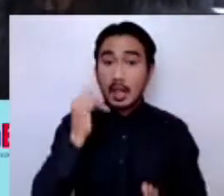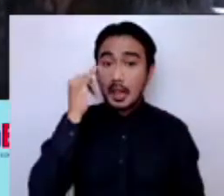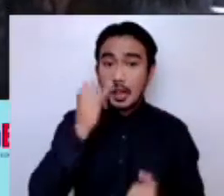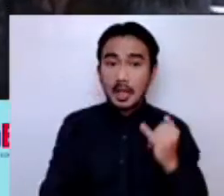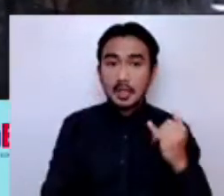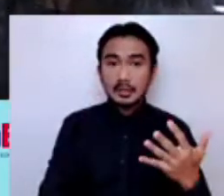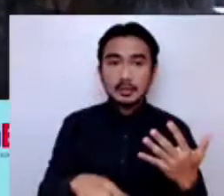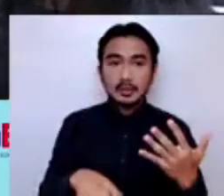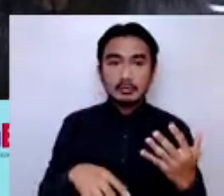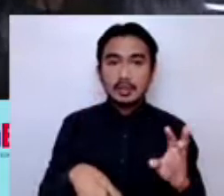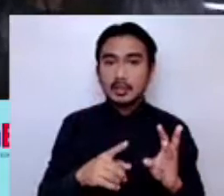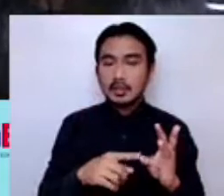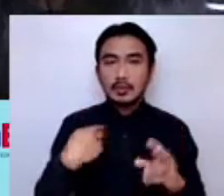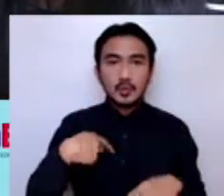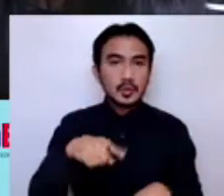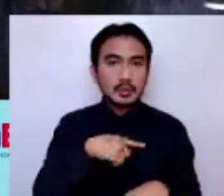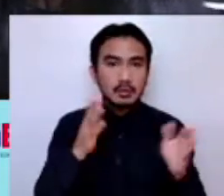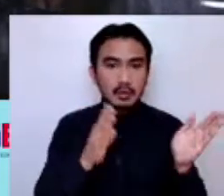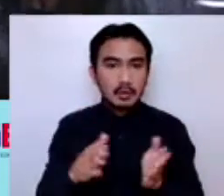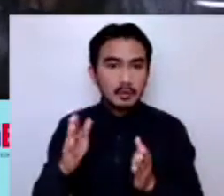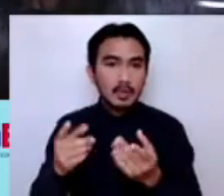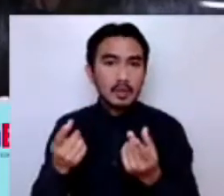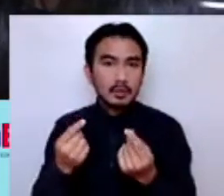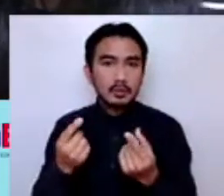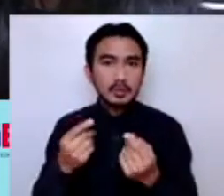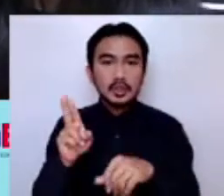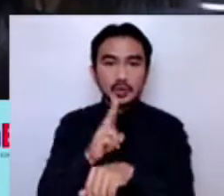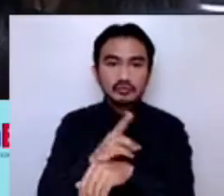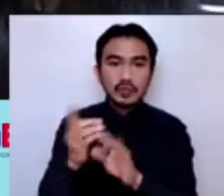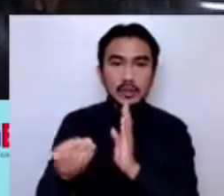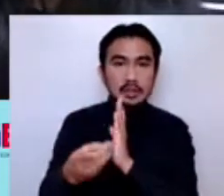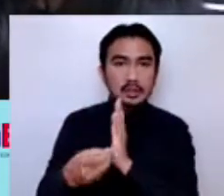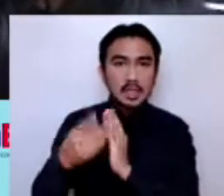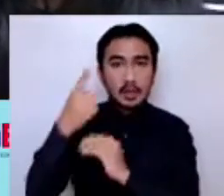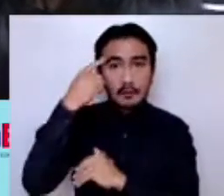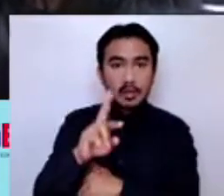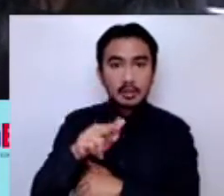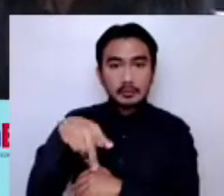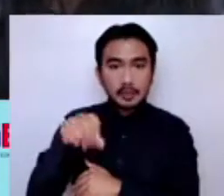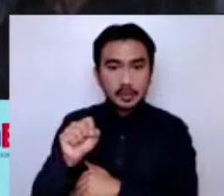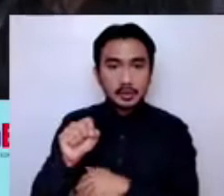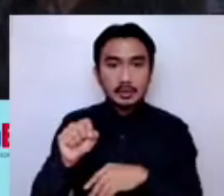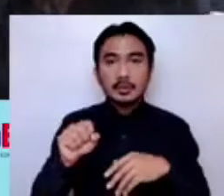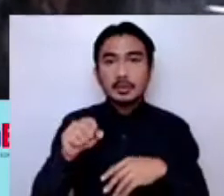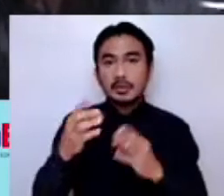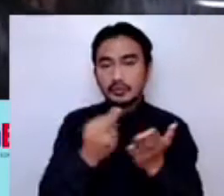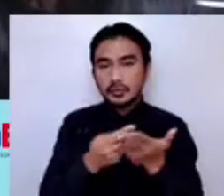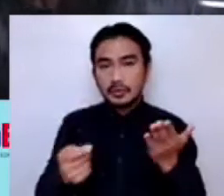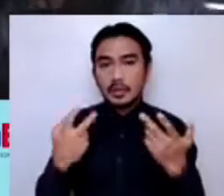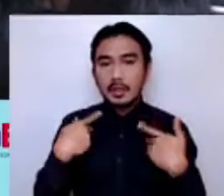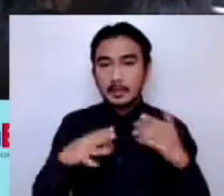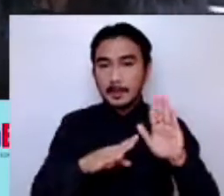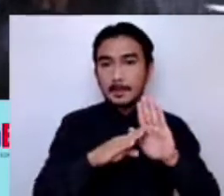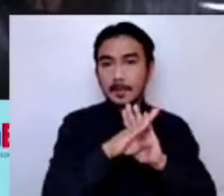to also move towards the digitalization of our RPMS tools and the development of a national